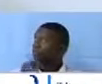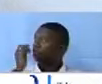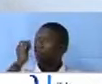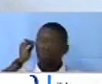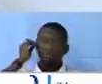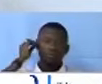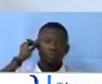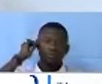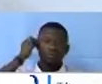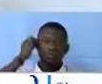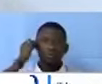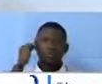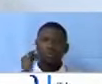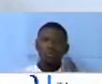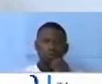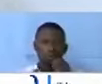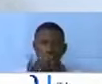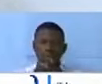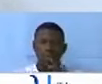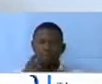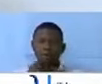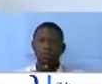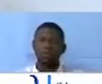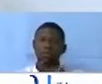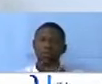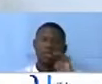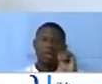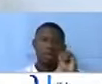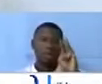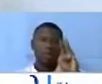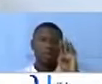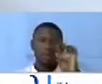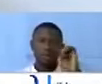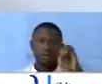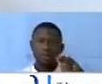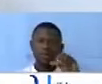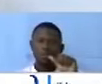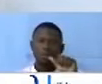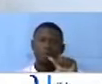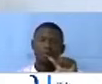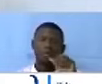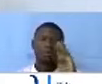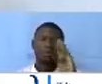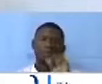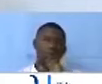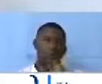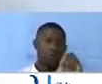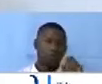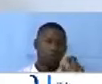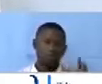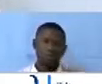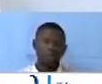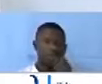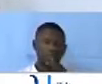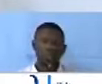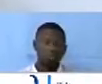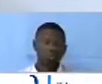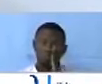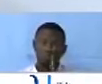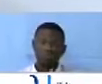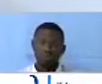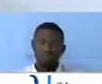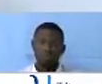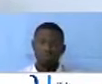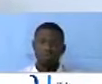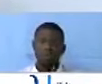What do you say about Ibrahima Baro? Mané dama né dudiga. I said that's not true. Let me make it clear. There